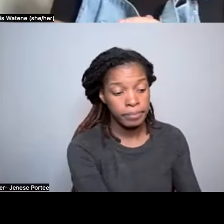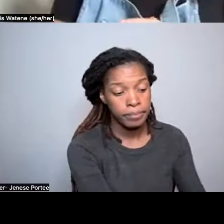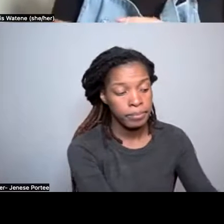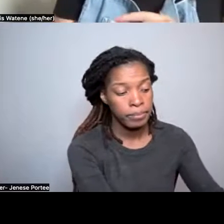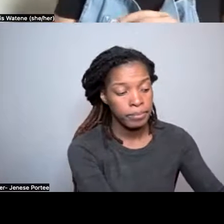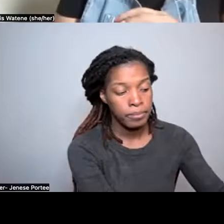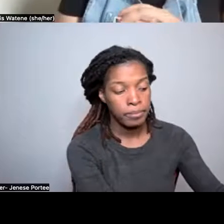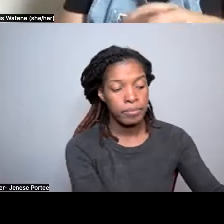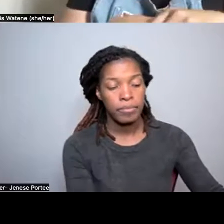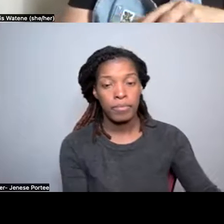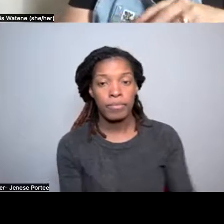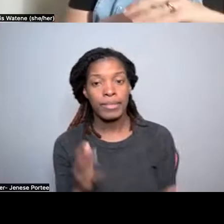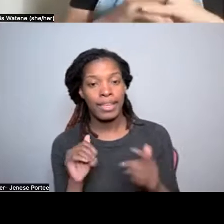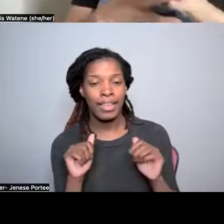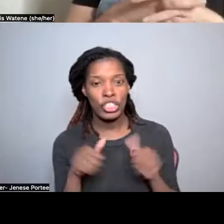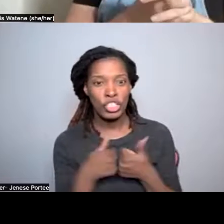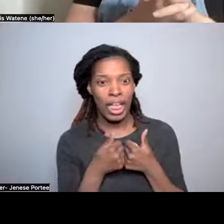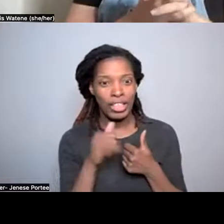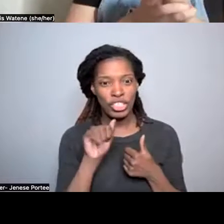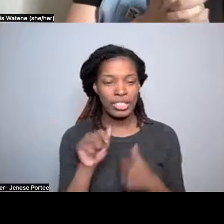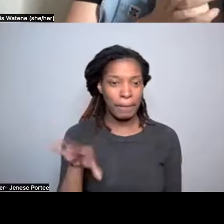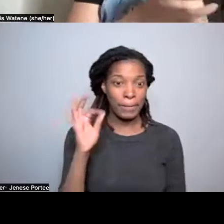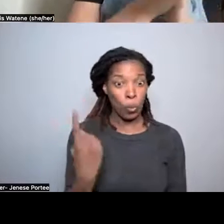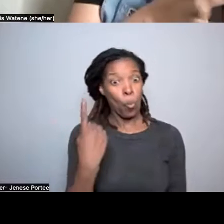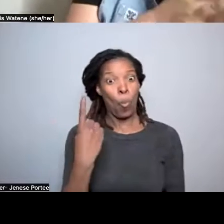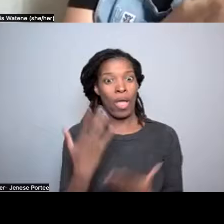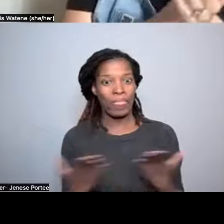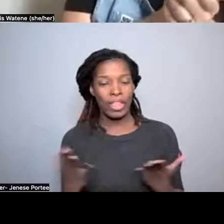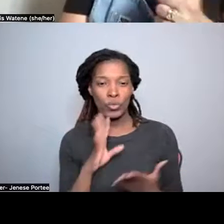The challenge is how to pick just one thing to talk about.